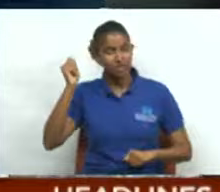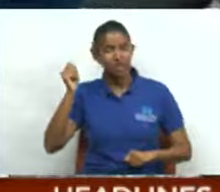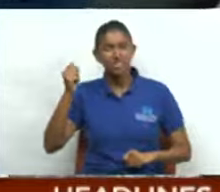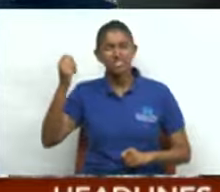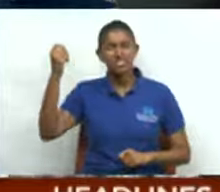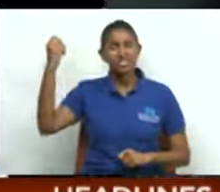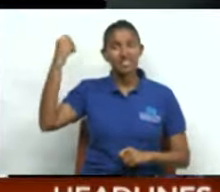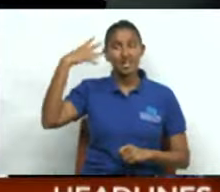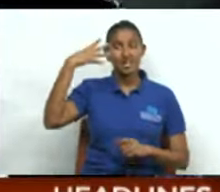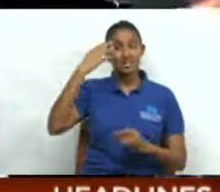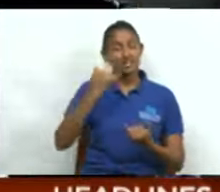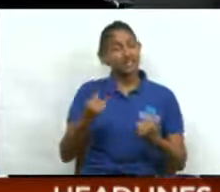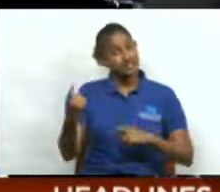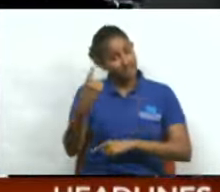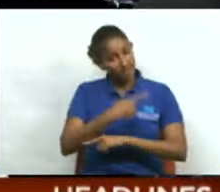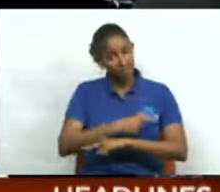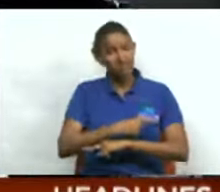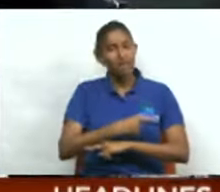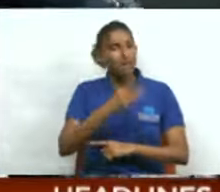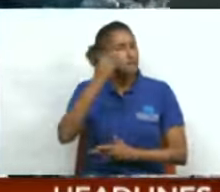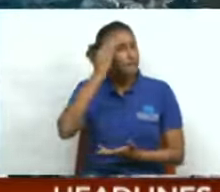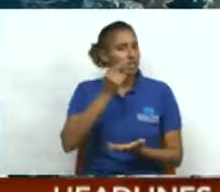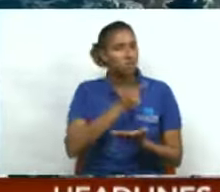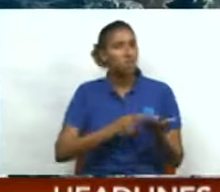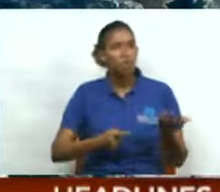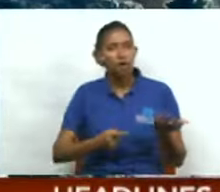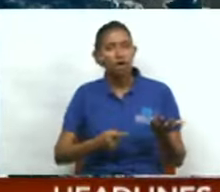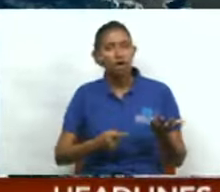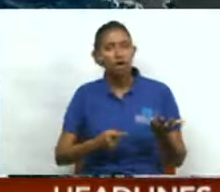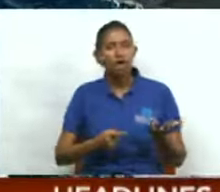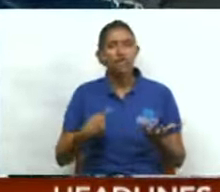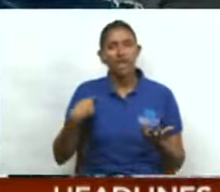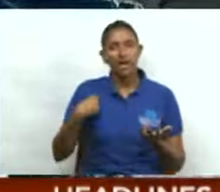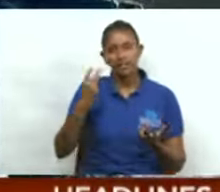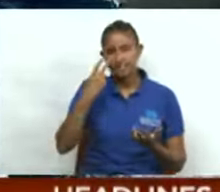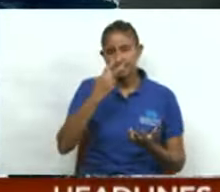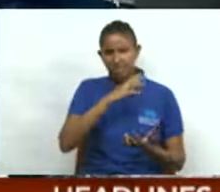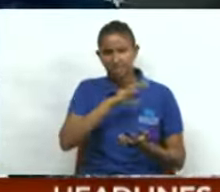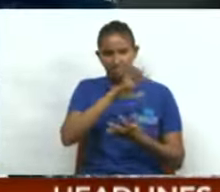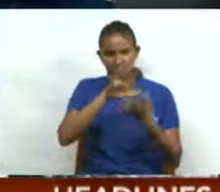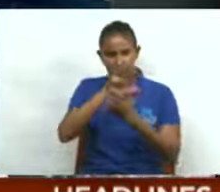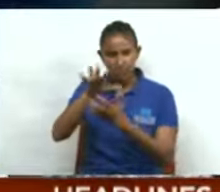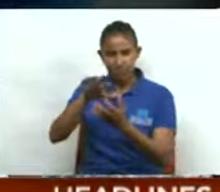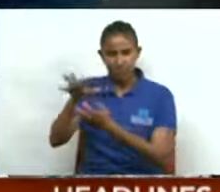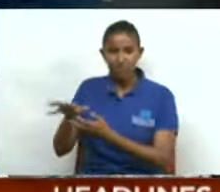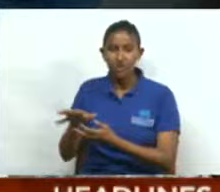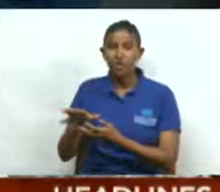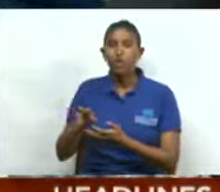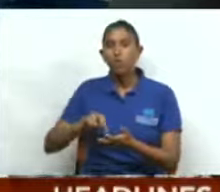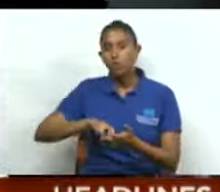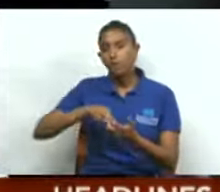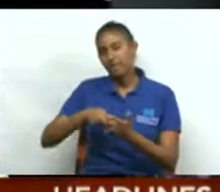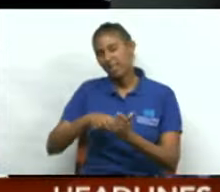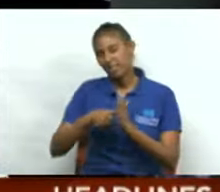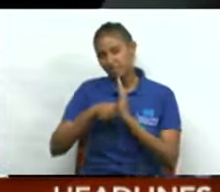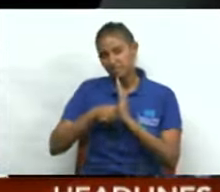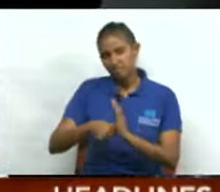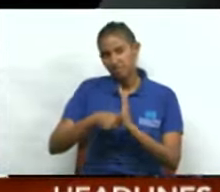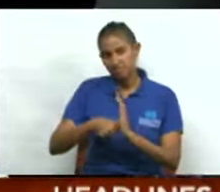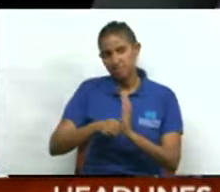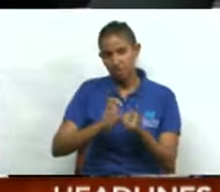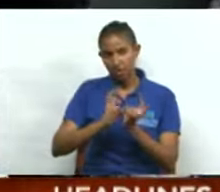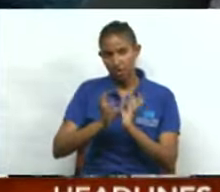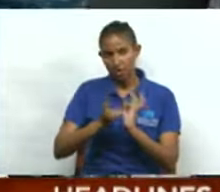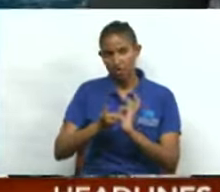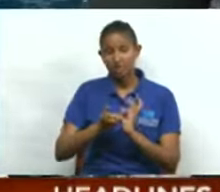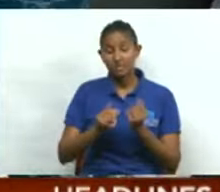today. Now, this was as a result of a deep layered ridge pattern experienced across the region, and that influenced weather patterns. Now, today's maximum